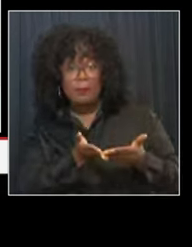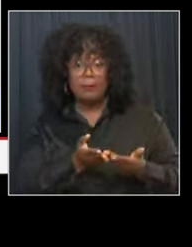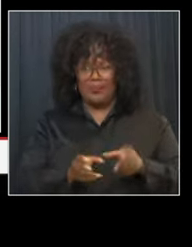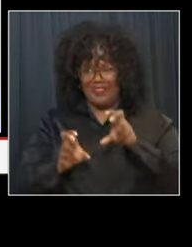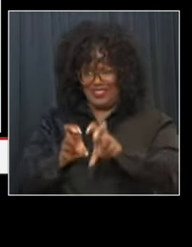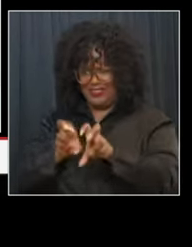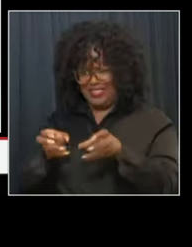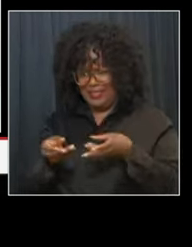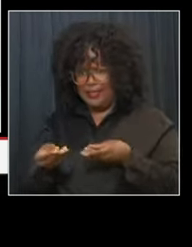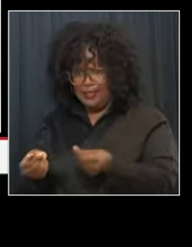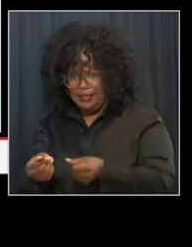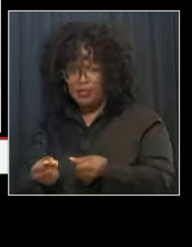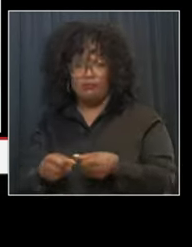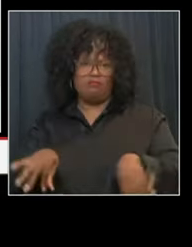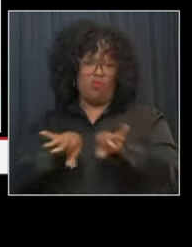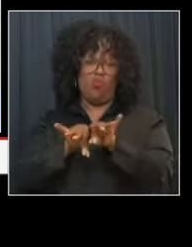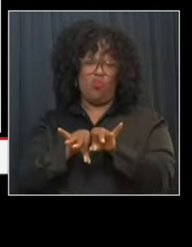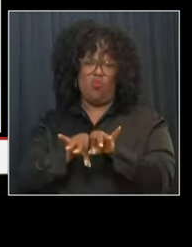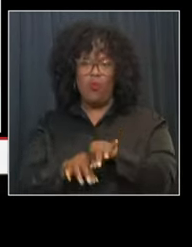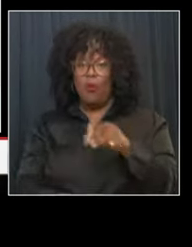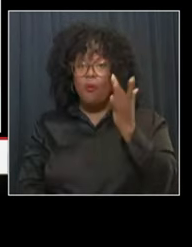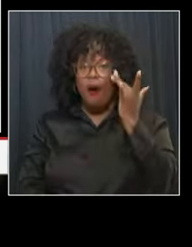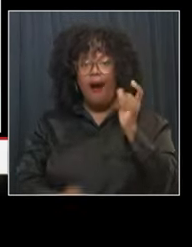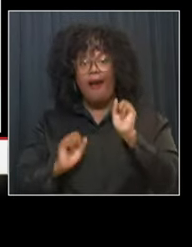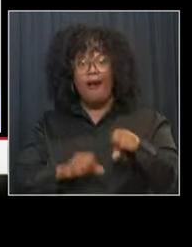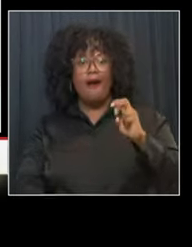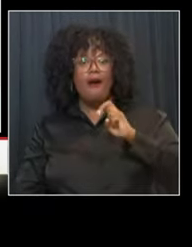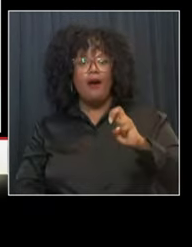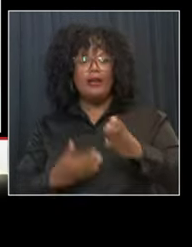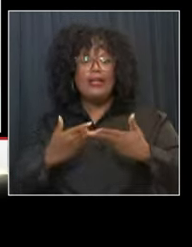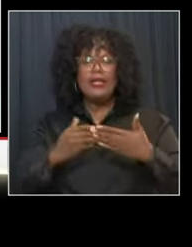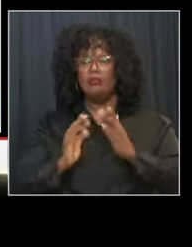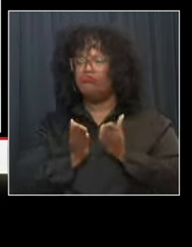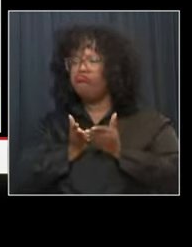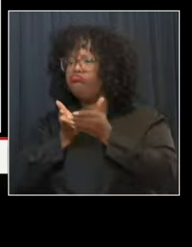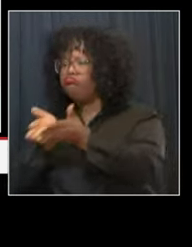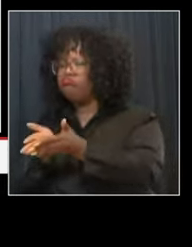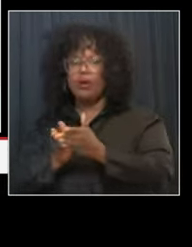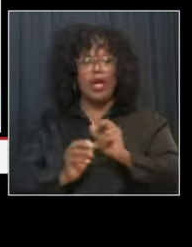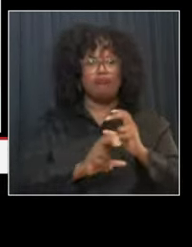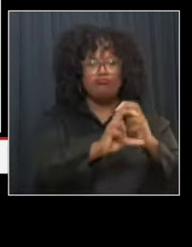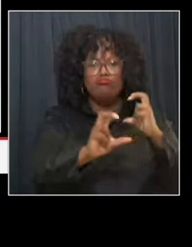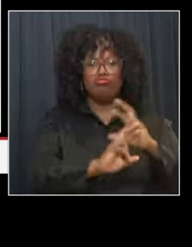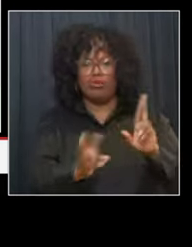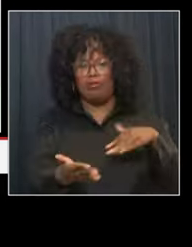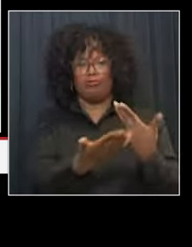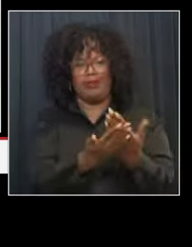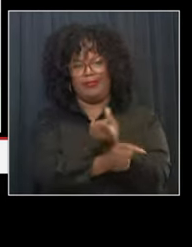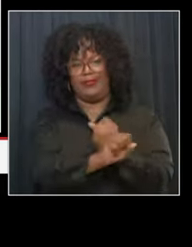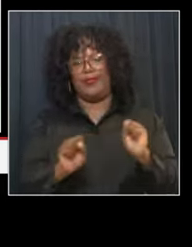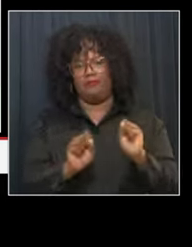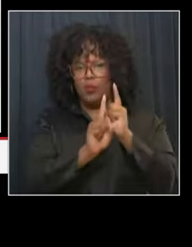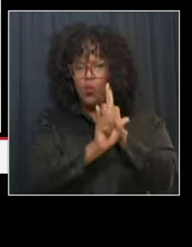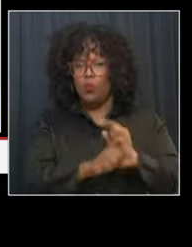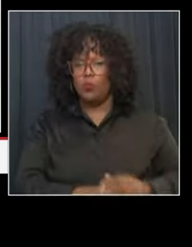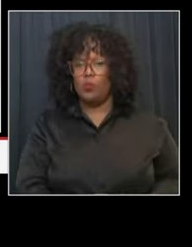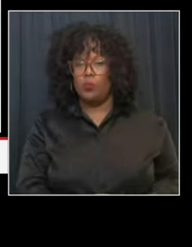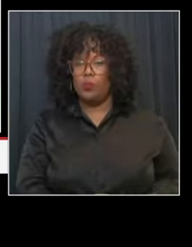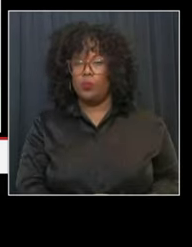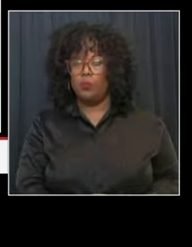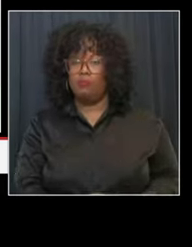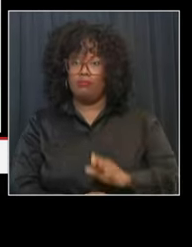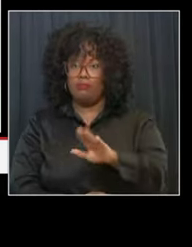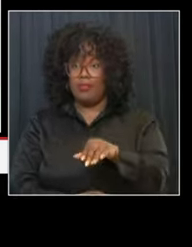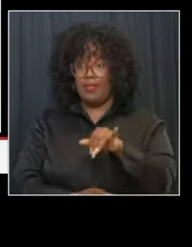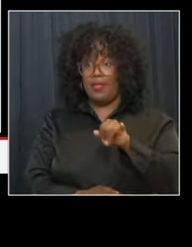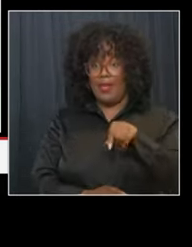of the fleet that's necessary to keep our residents and visitors safe, as well as additional investments for our